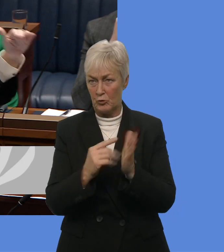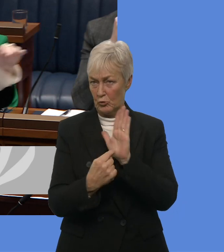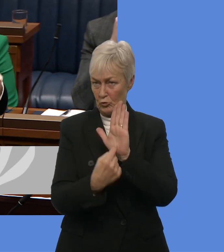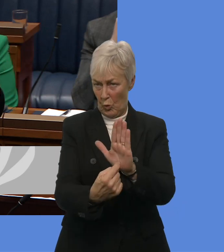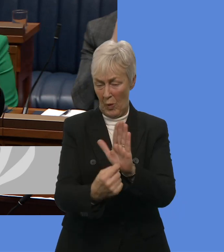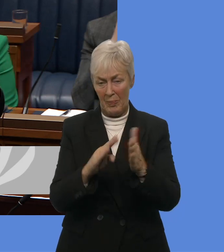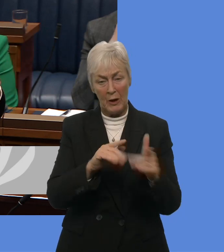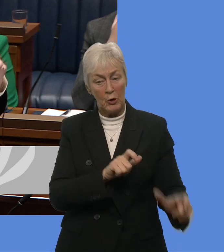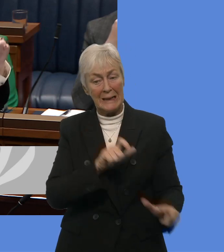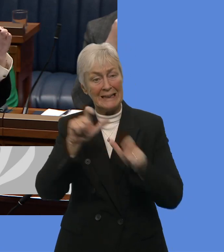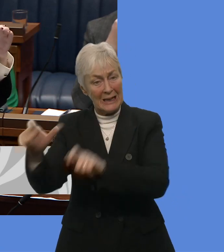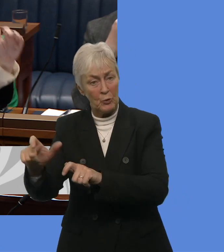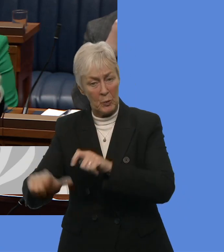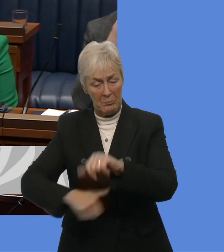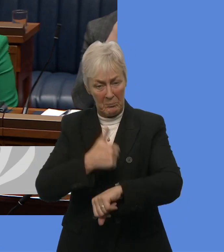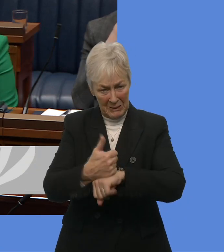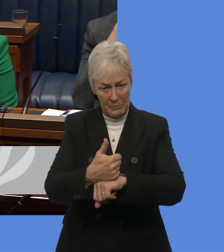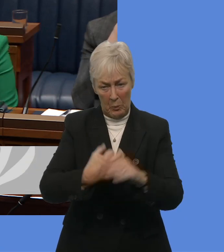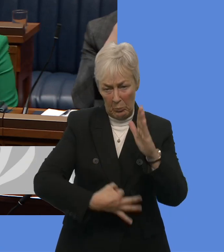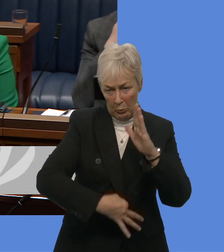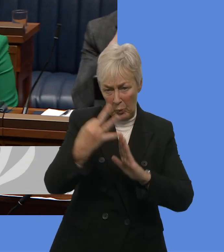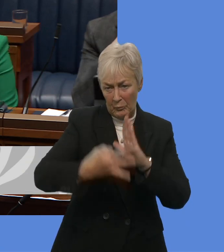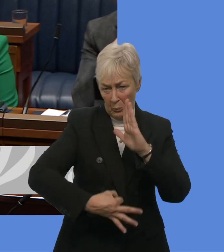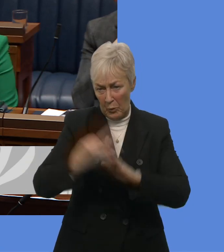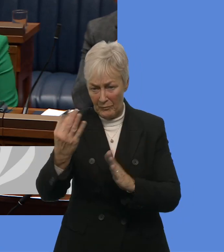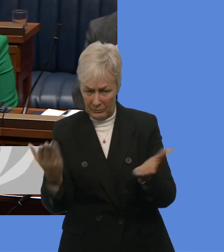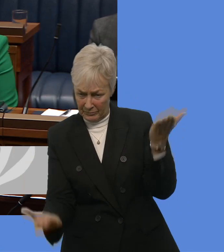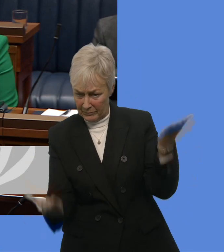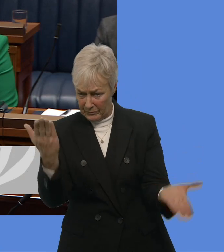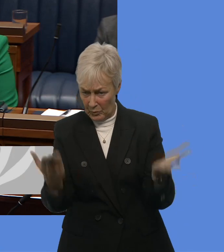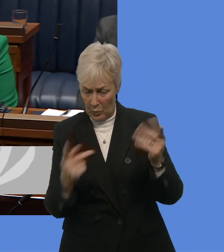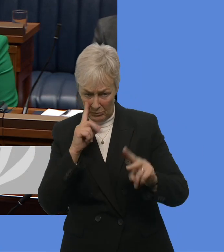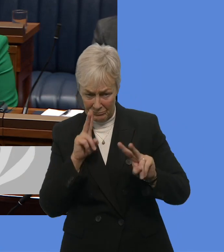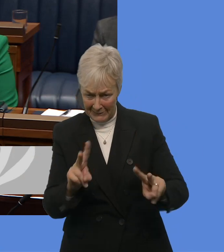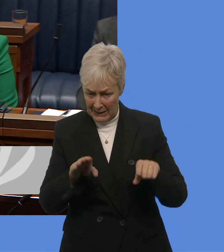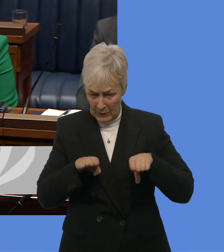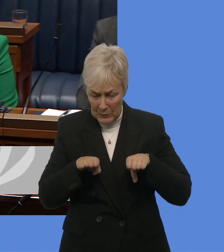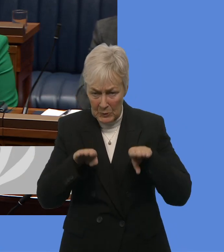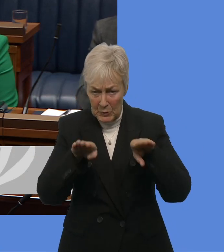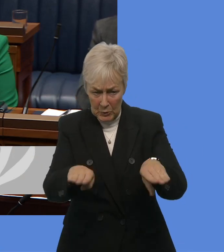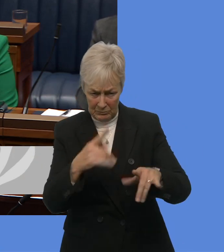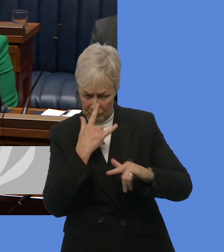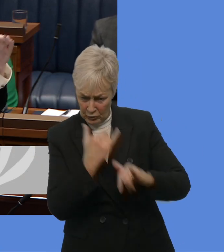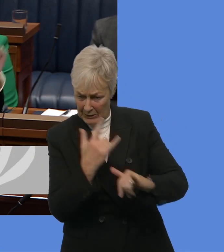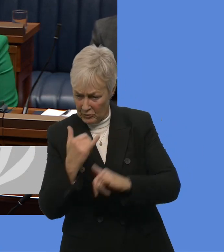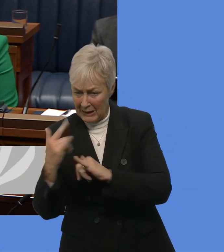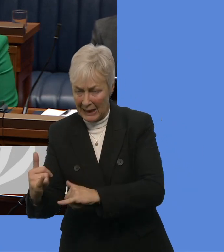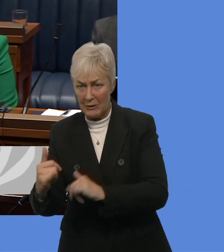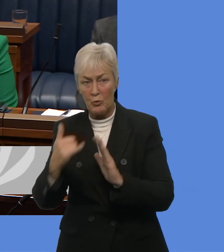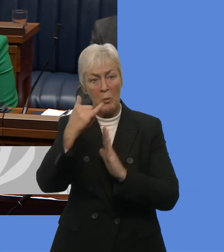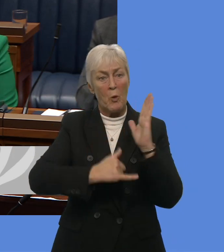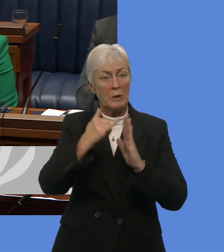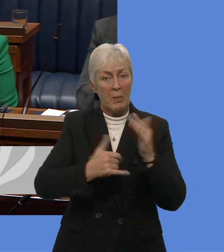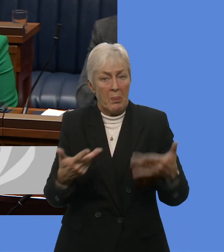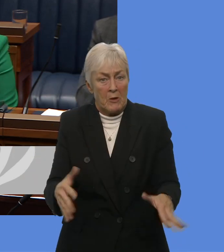then on a continual basis, improvements against that indicator will be monitored and reported. That is all going to be